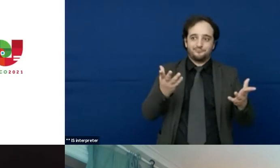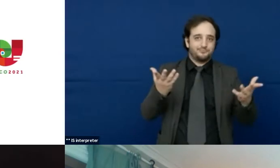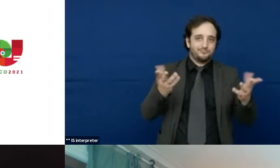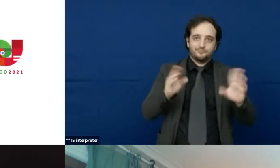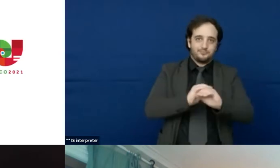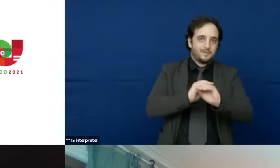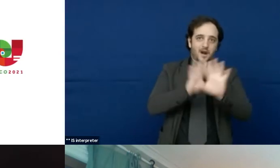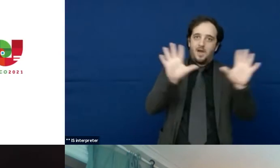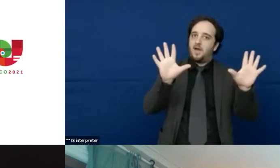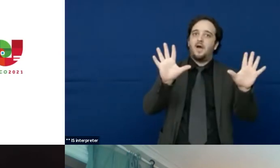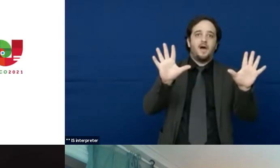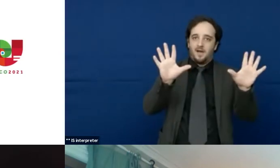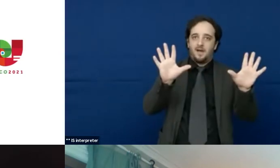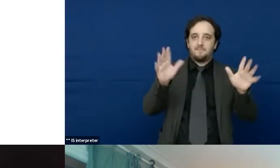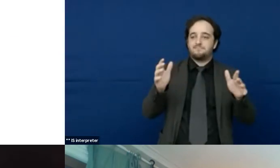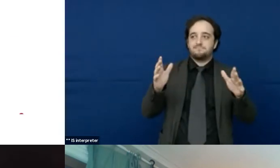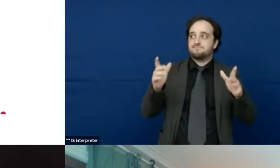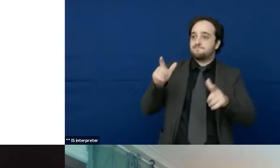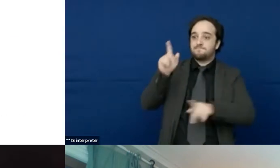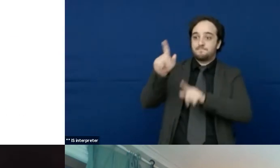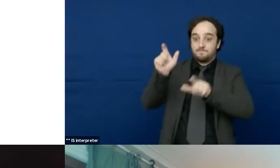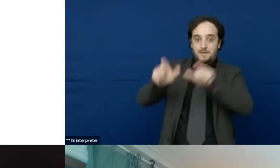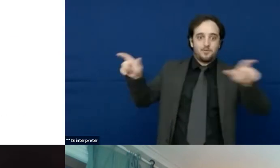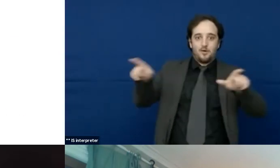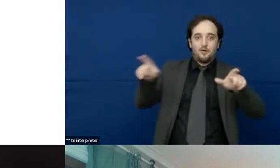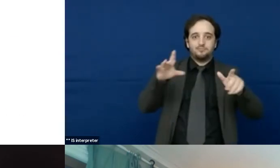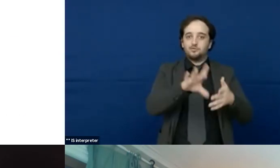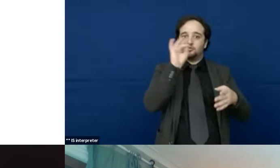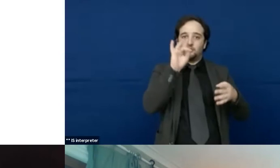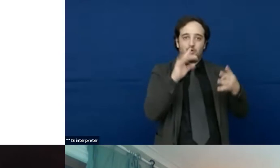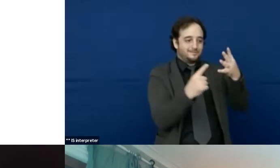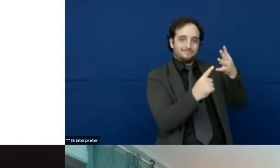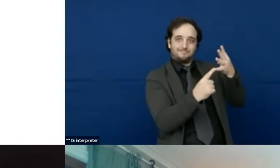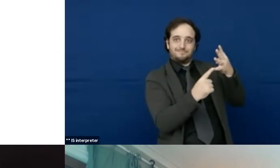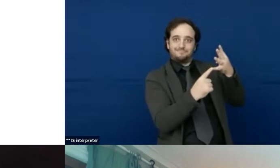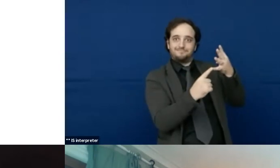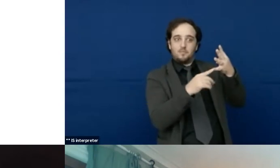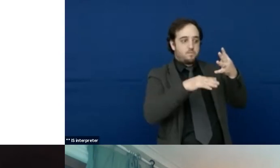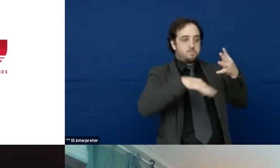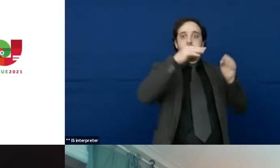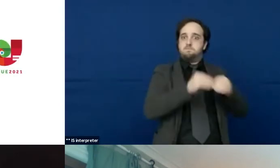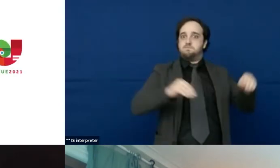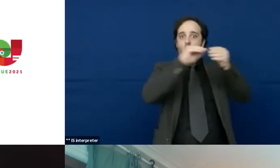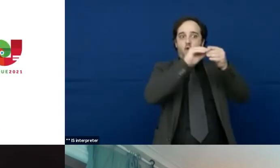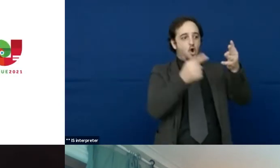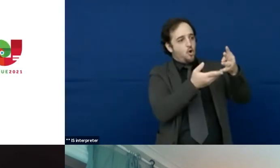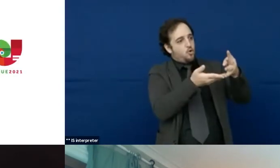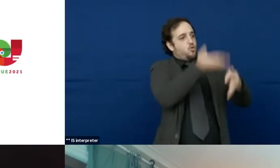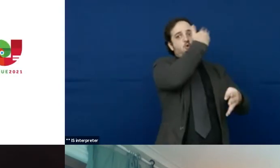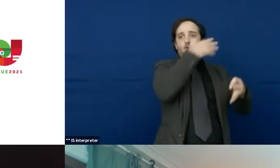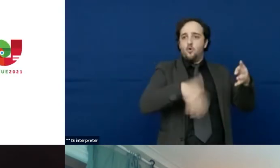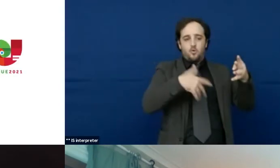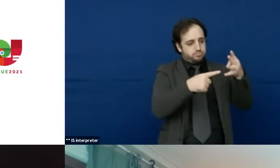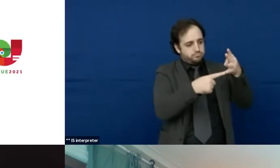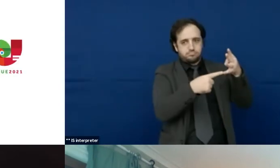and girls, they do happen, they do take place in different settings. There needs to be a